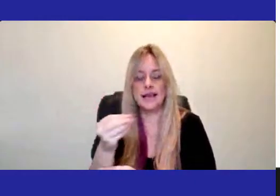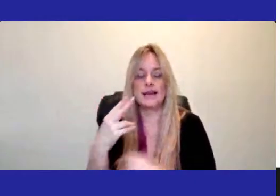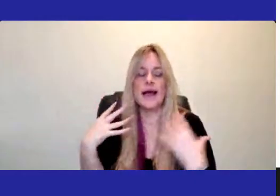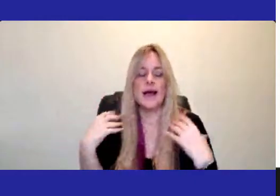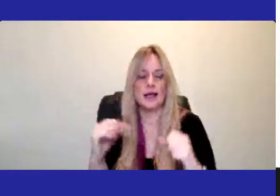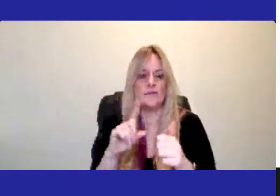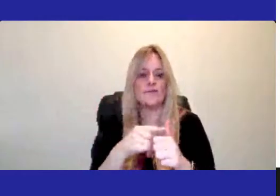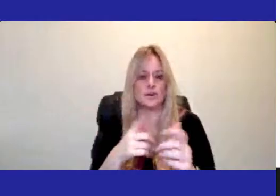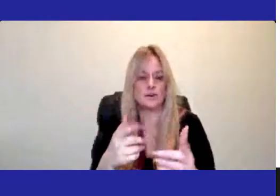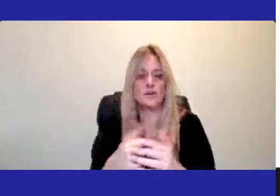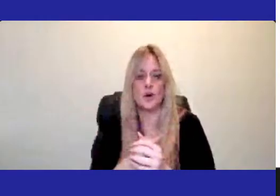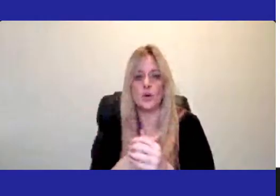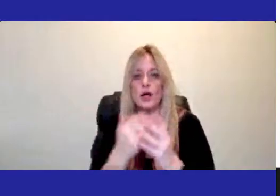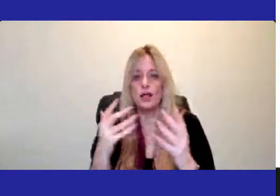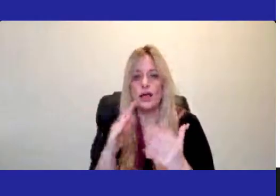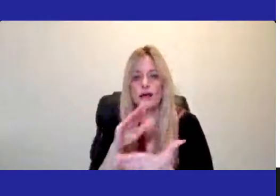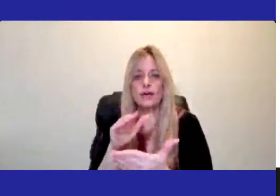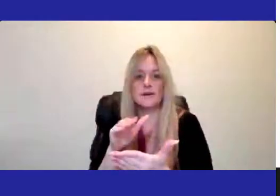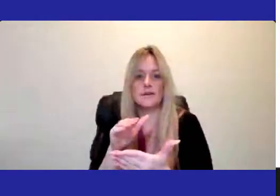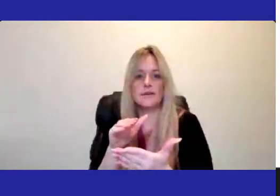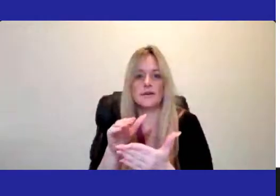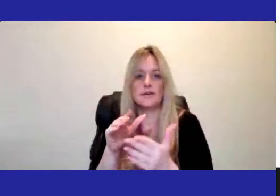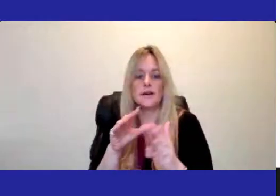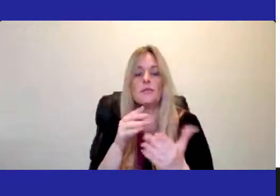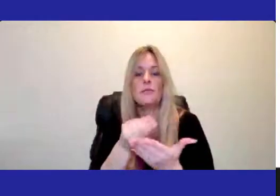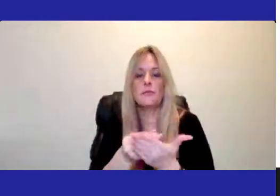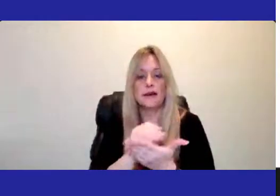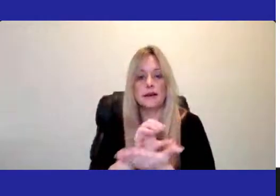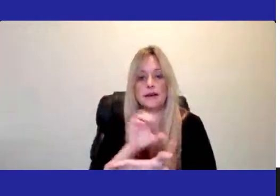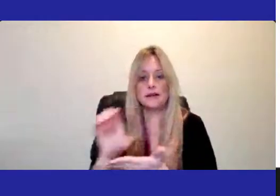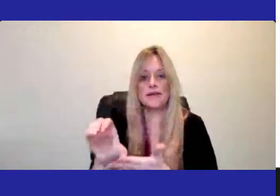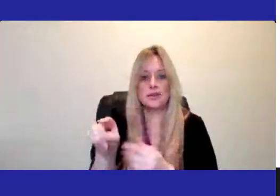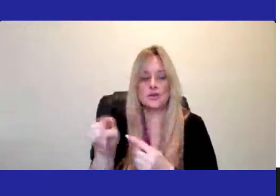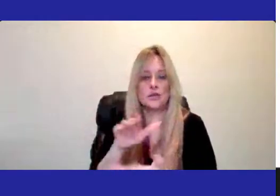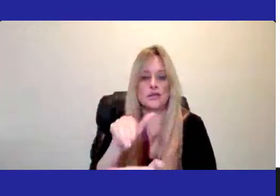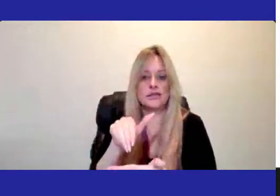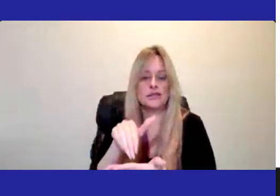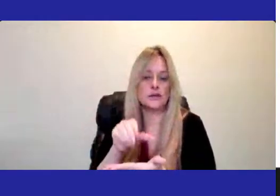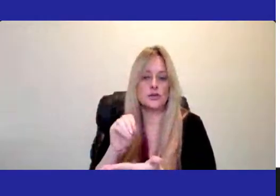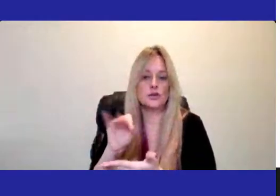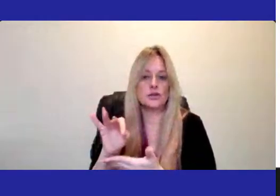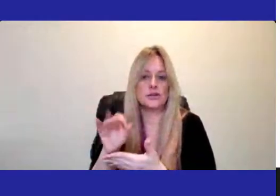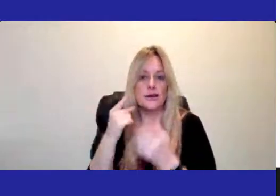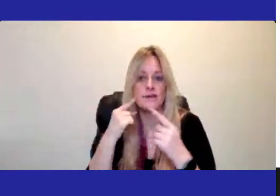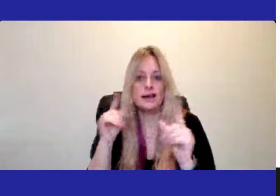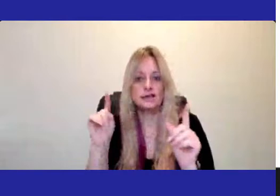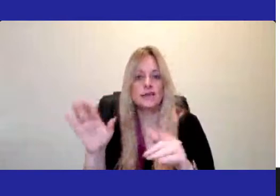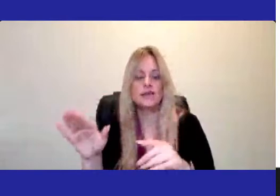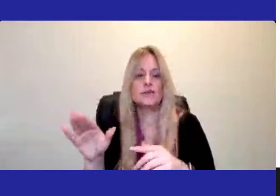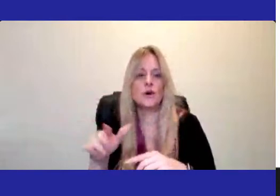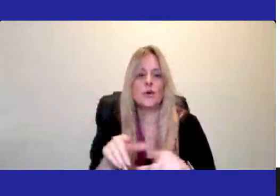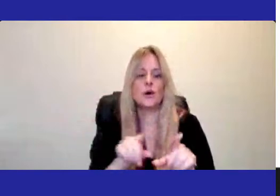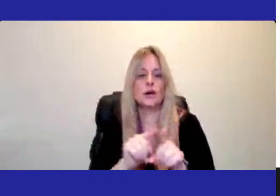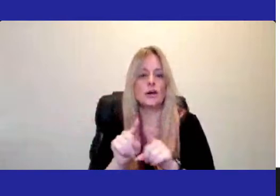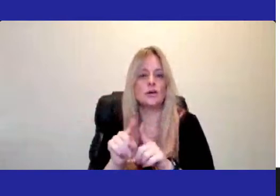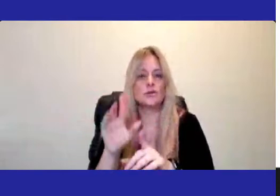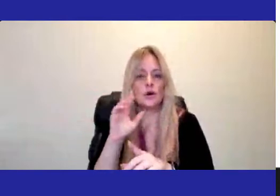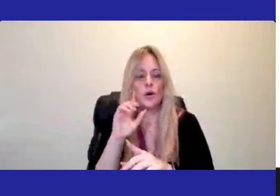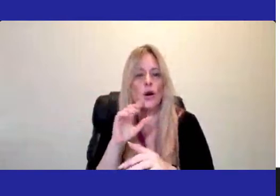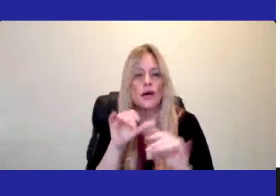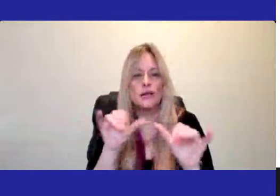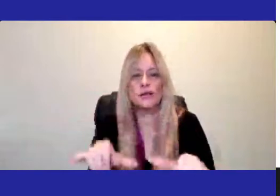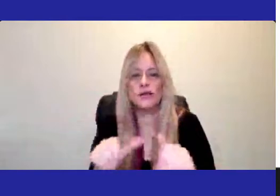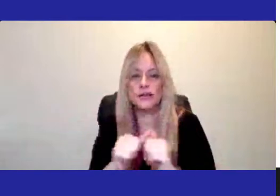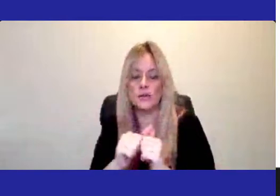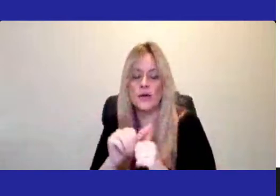a broad overlap of these measures, as well as the value-based payment arrangement that the system has with Metro Plus.